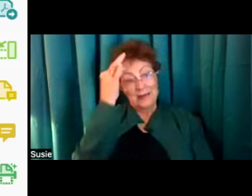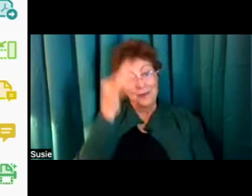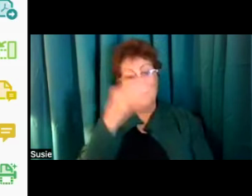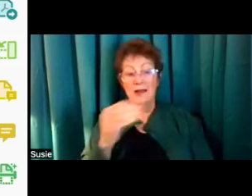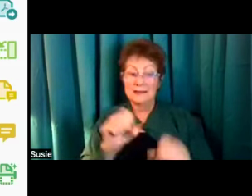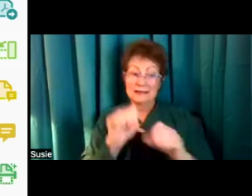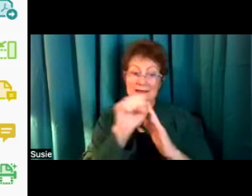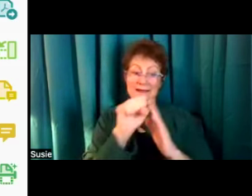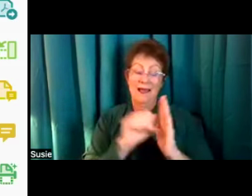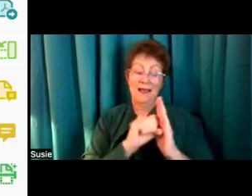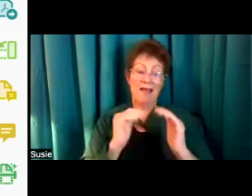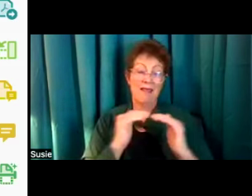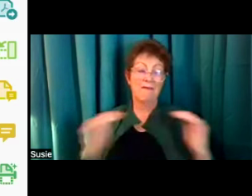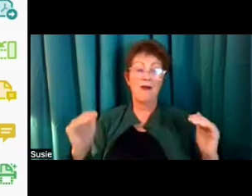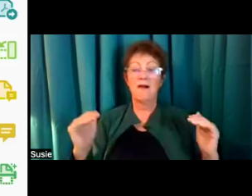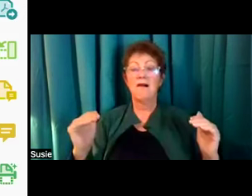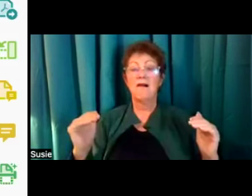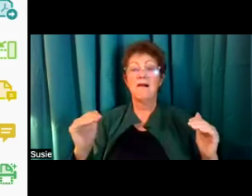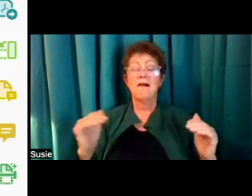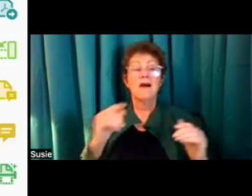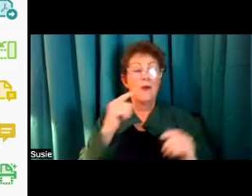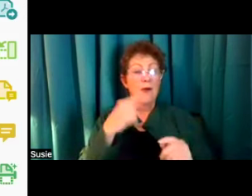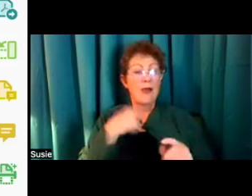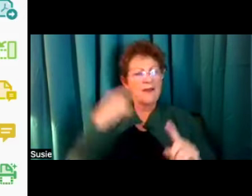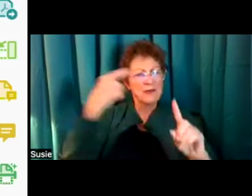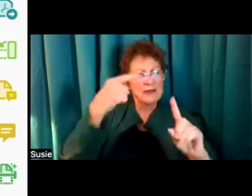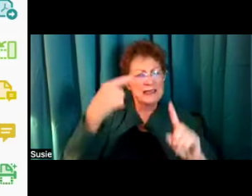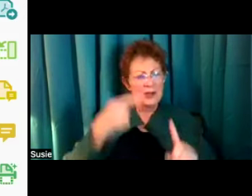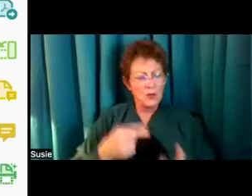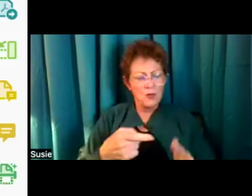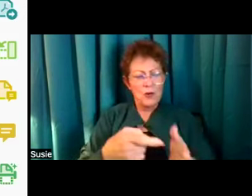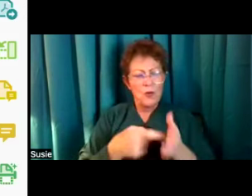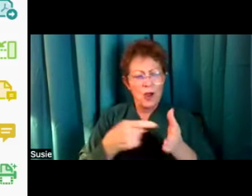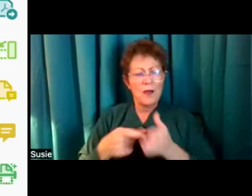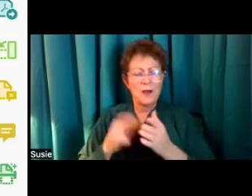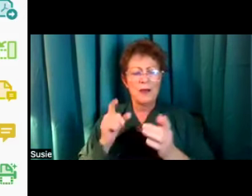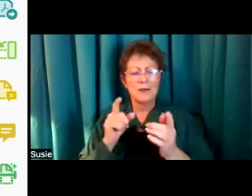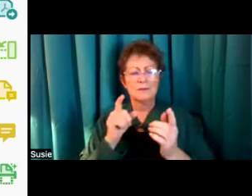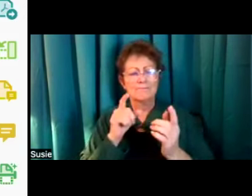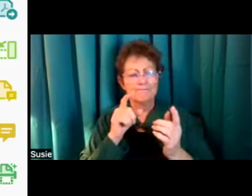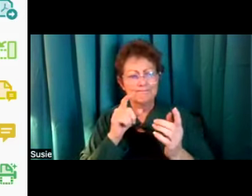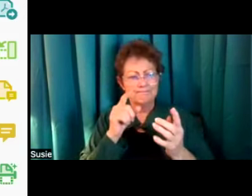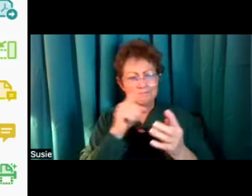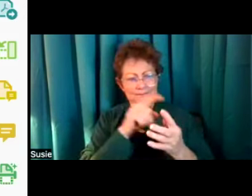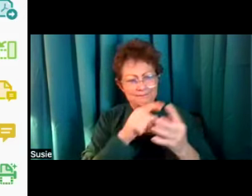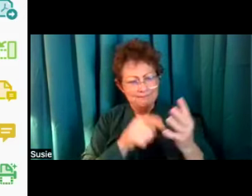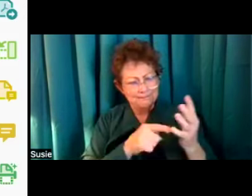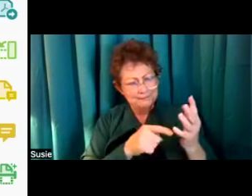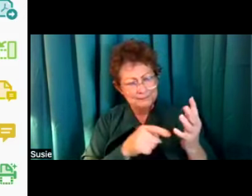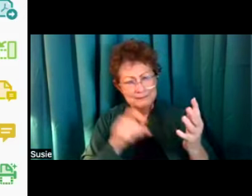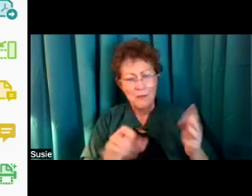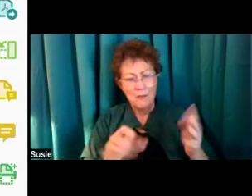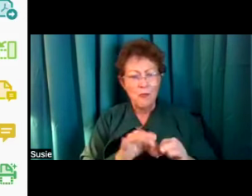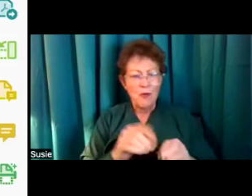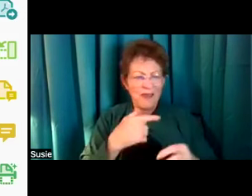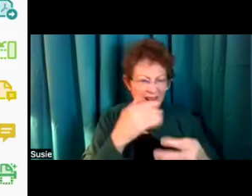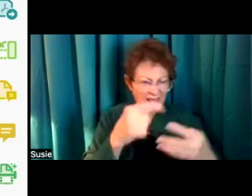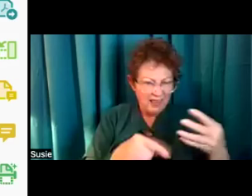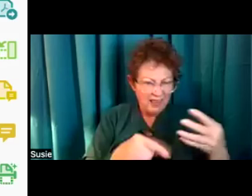level. There are specific requirements for meeting your exempt purpose, which is listed out here